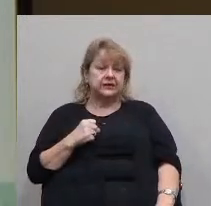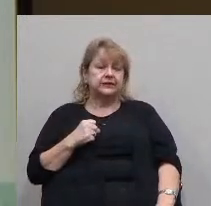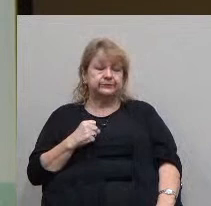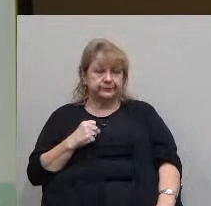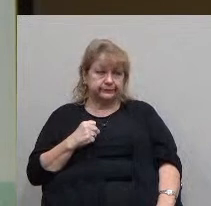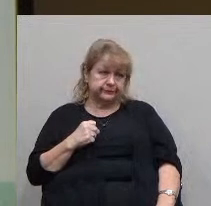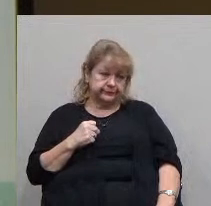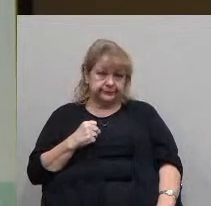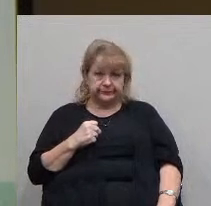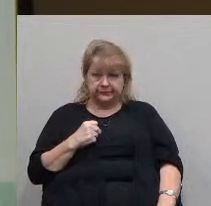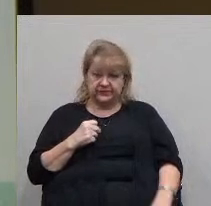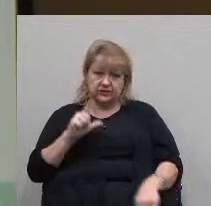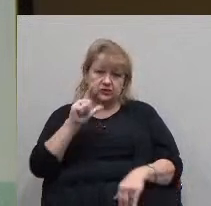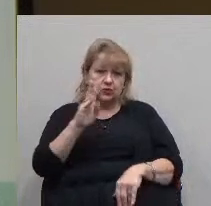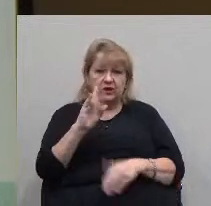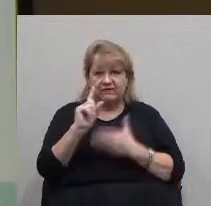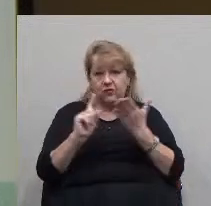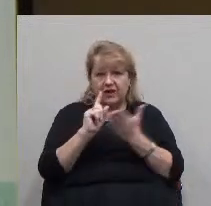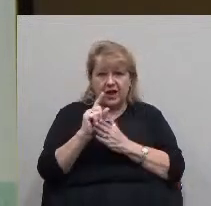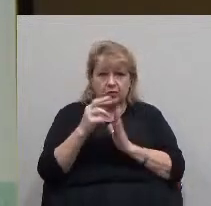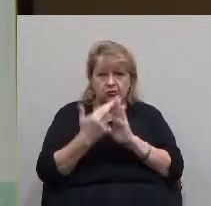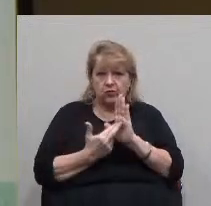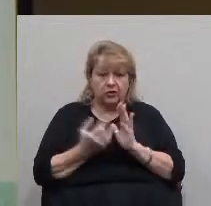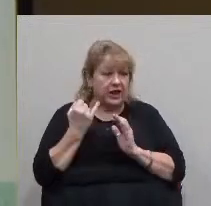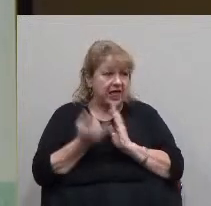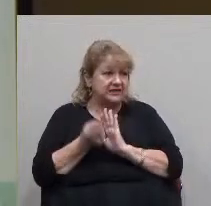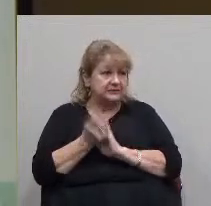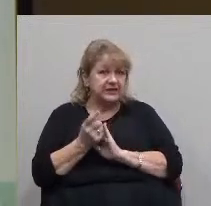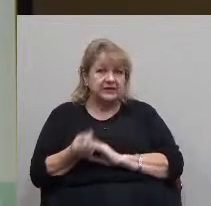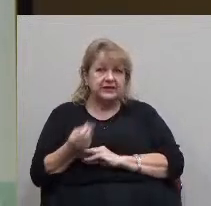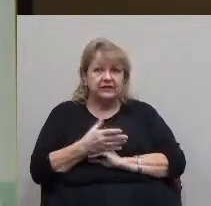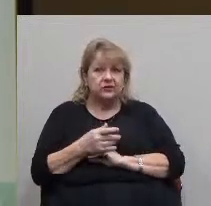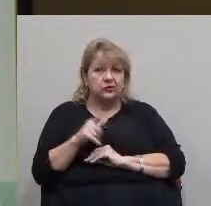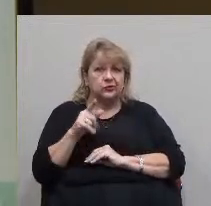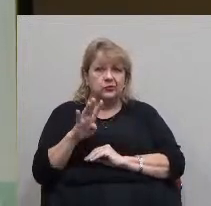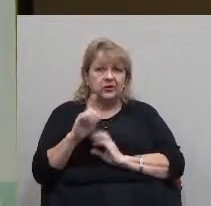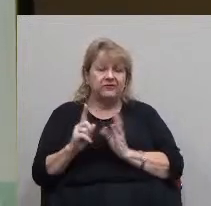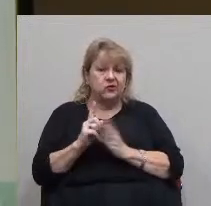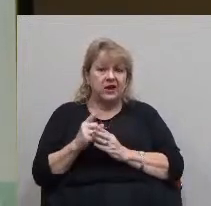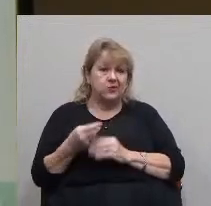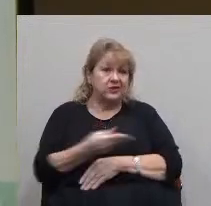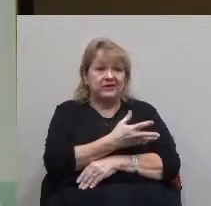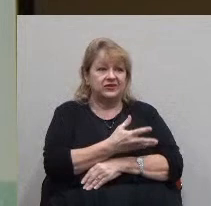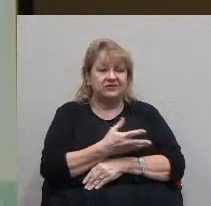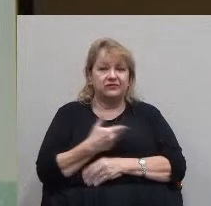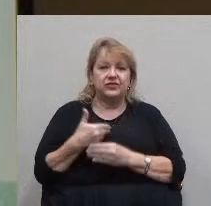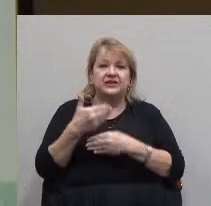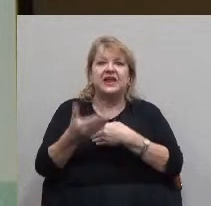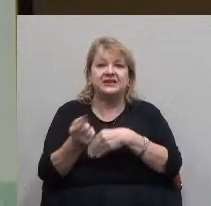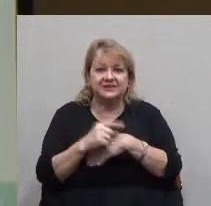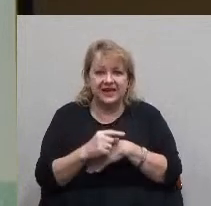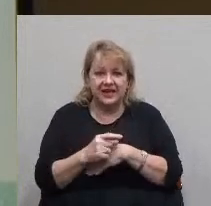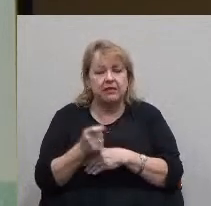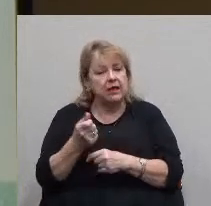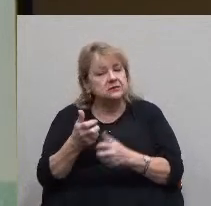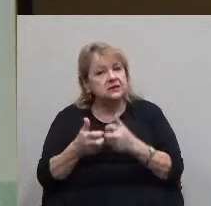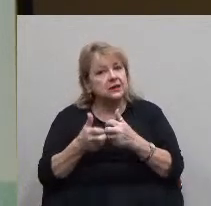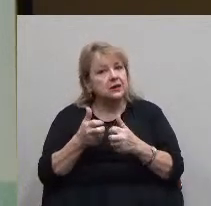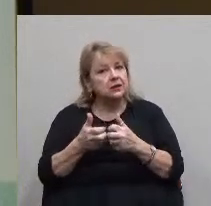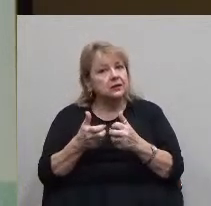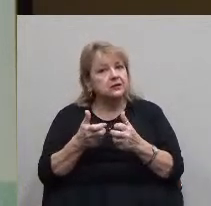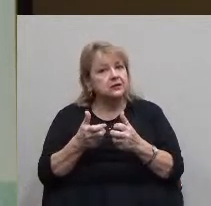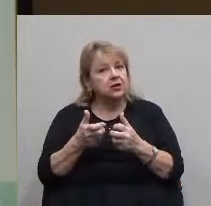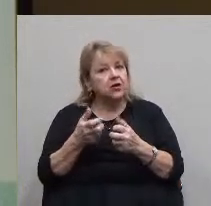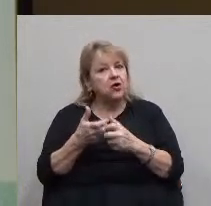on that 24-hour rule to provide us with the agenda for the next day. So that usually becomes a little bit of a